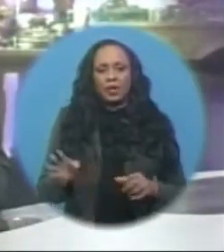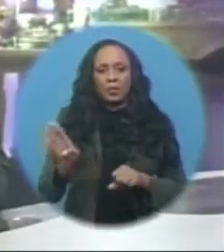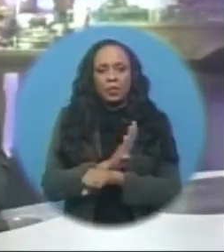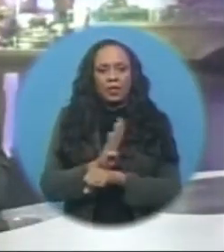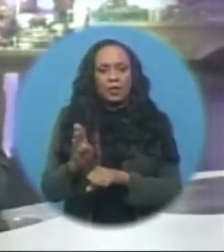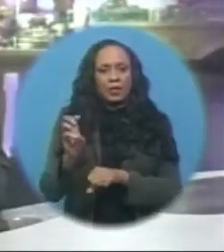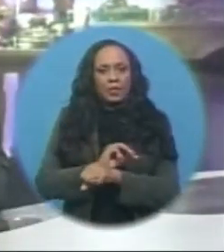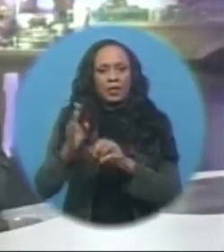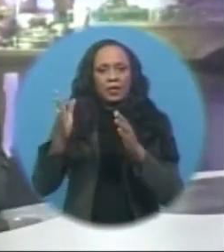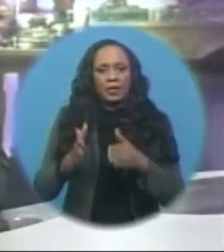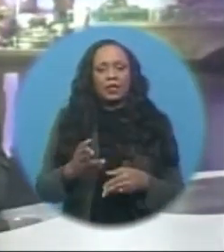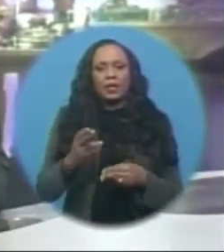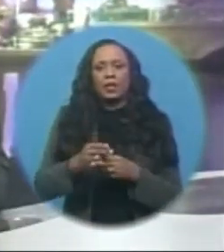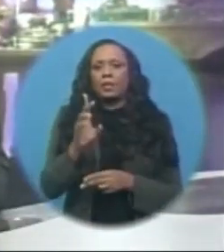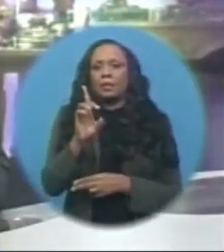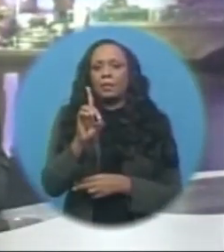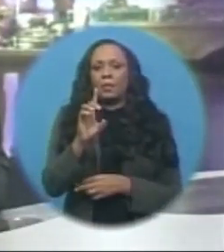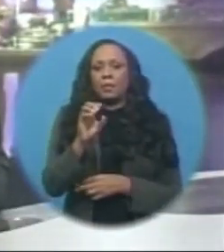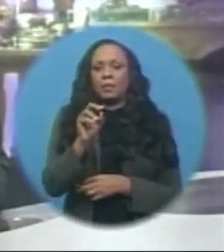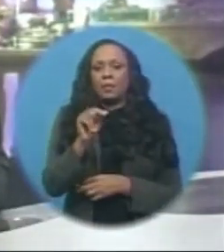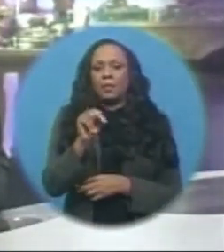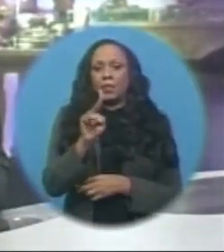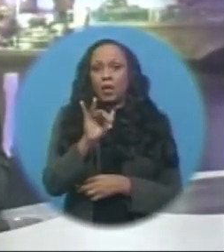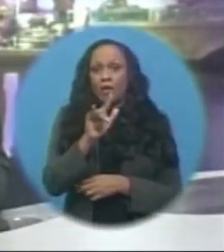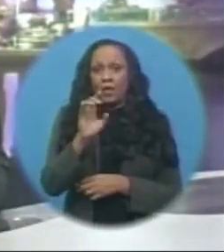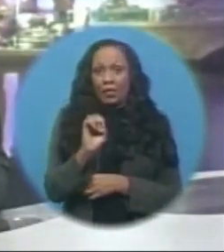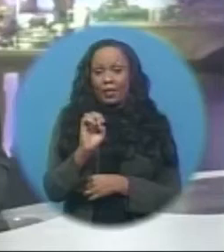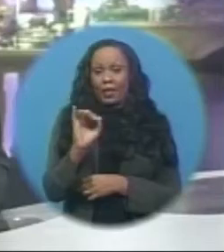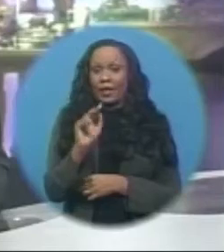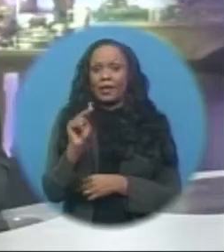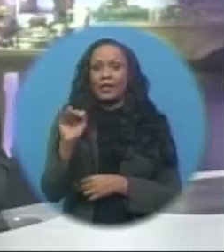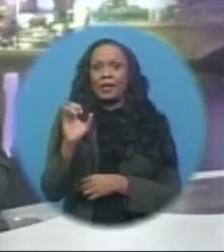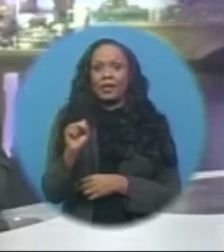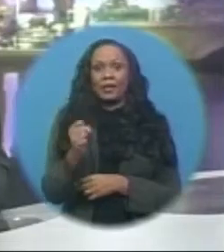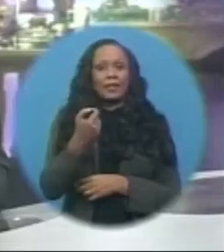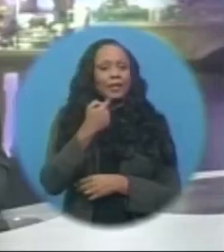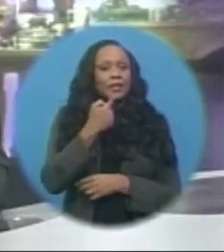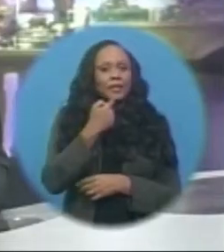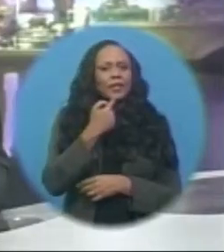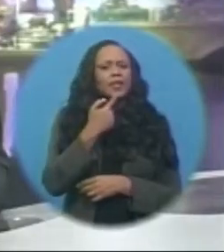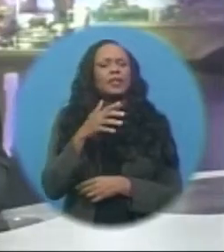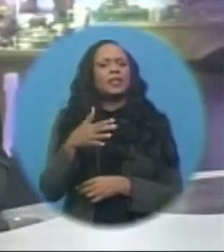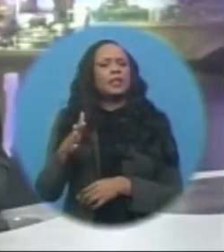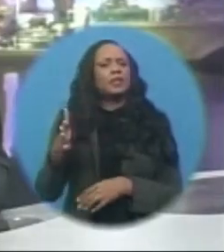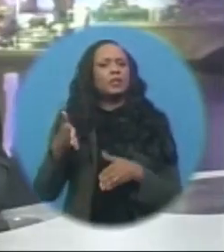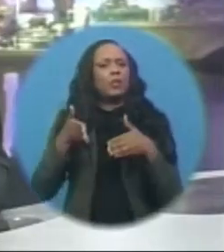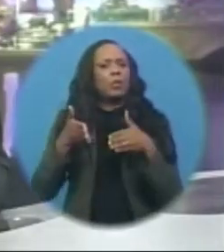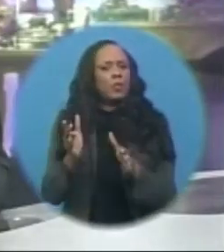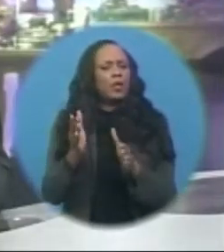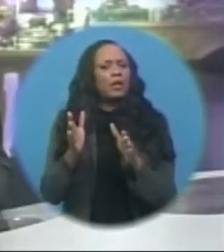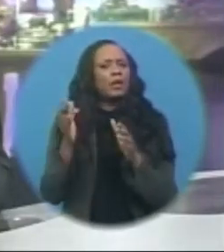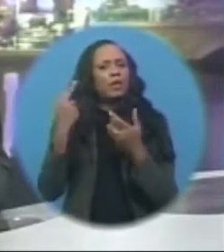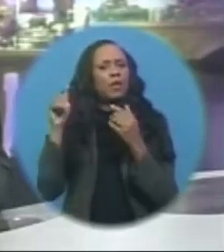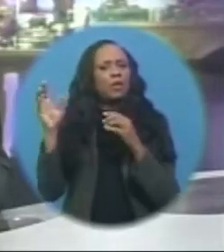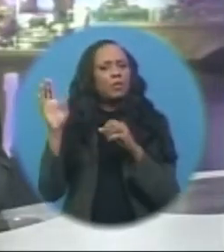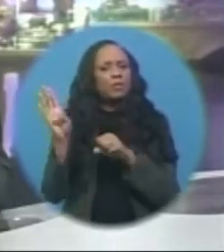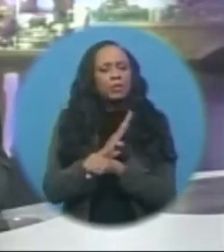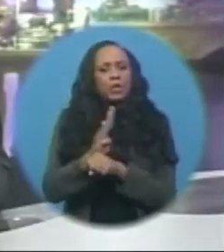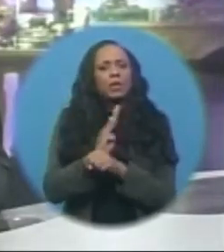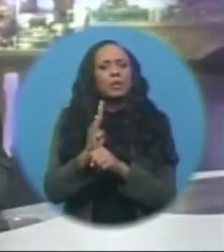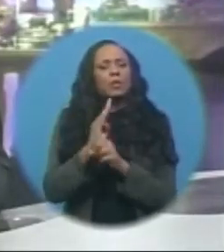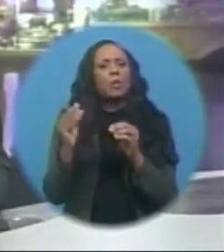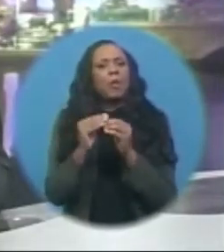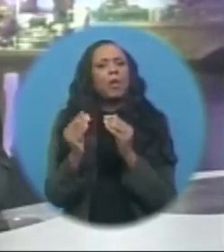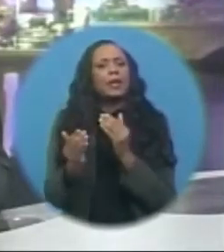Commerce Minister Donville Innes has acknowledged the need to make it easier to do business in Barbados. He was commenting on the latest Doing Business